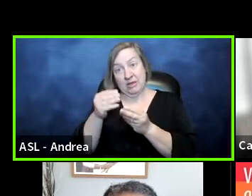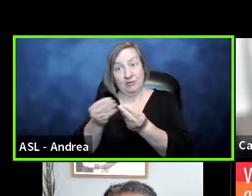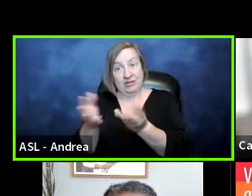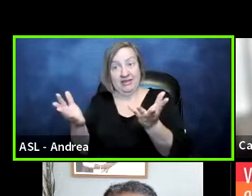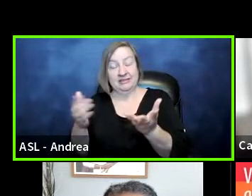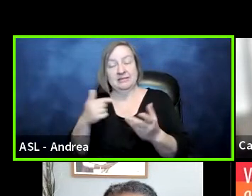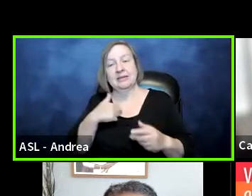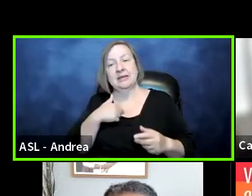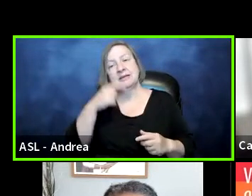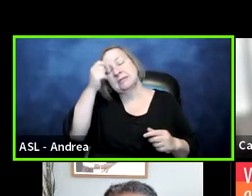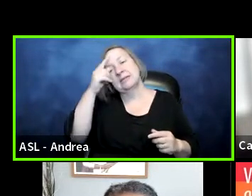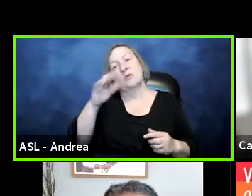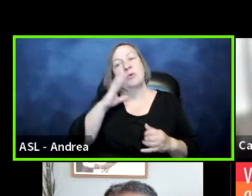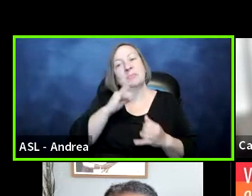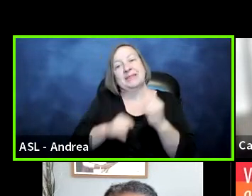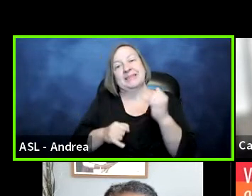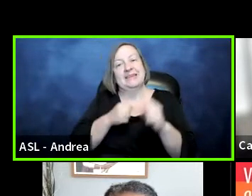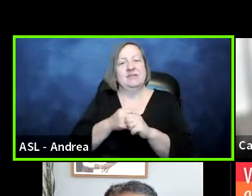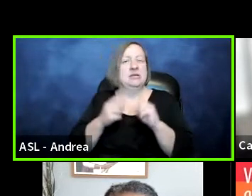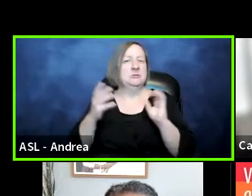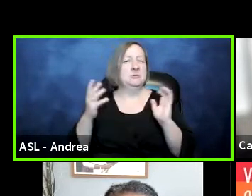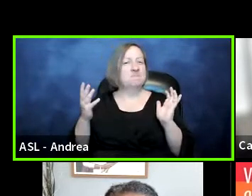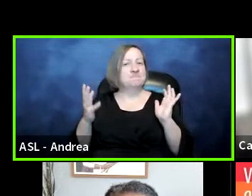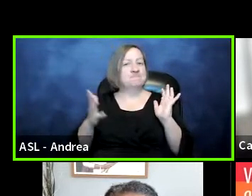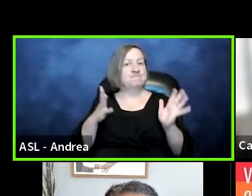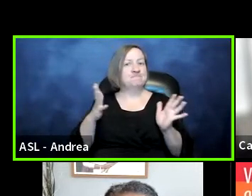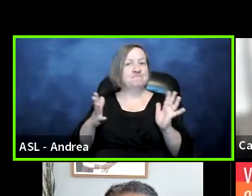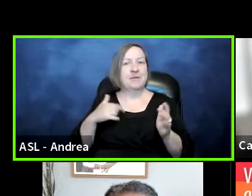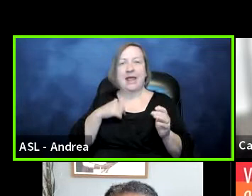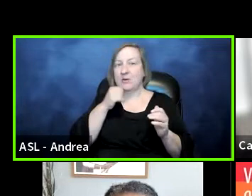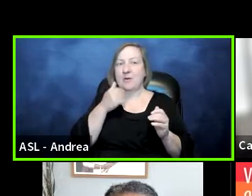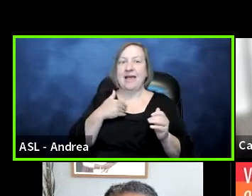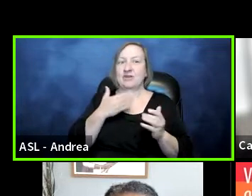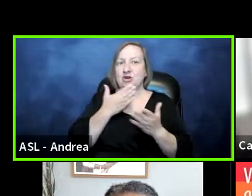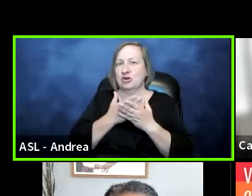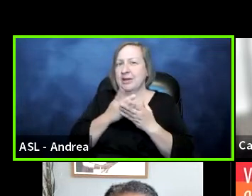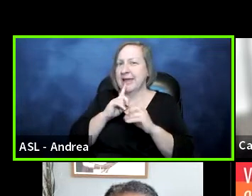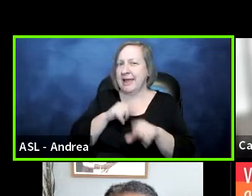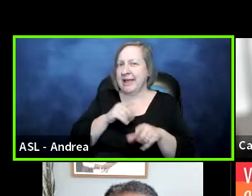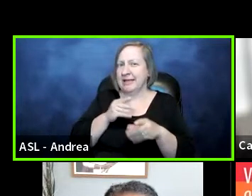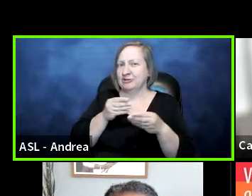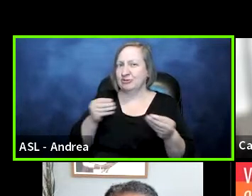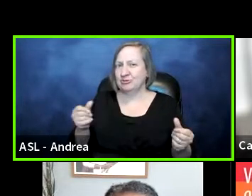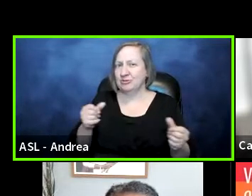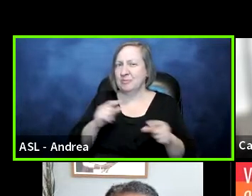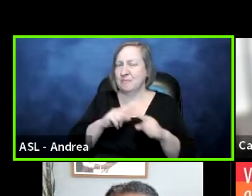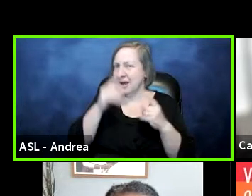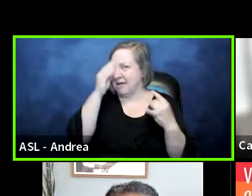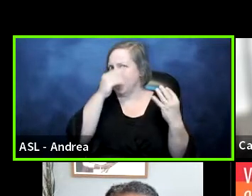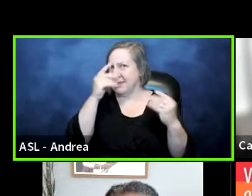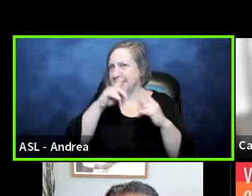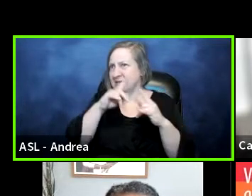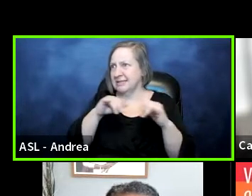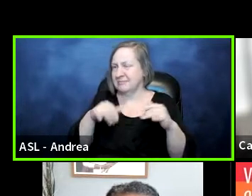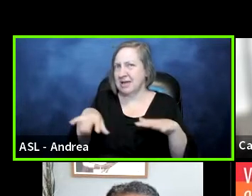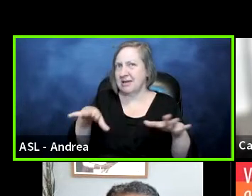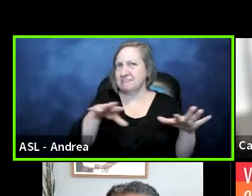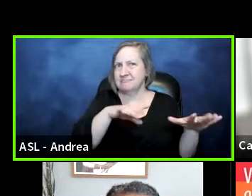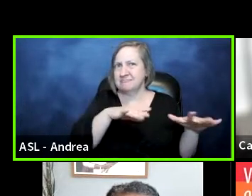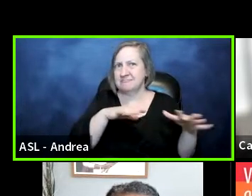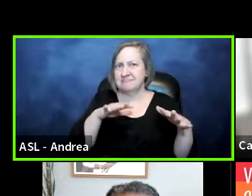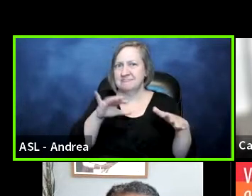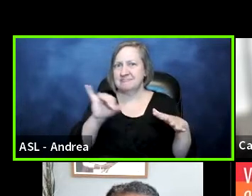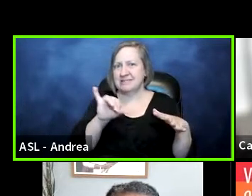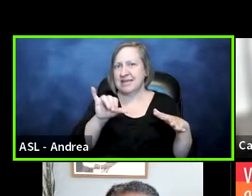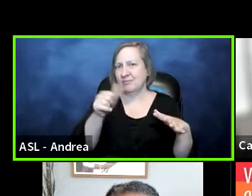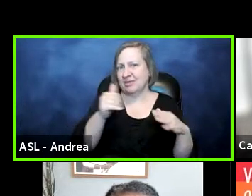be the end of the year. So I don't have any solutions, just I'm kind of thinking through this at the same rate that my colleagues here